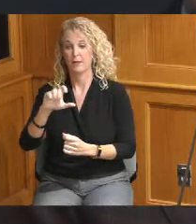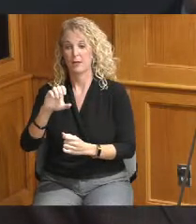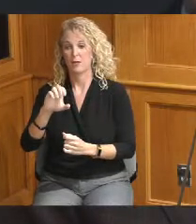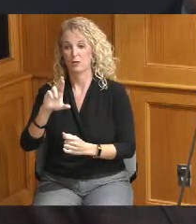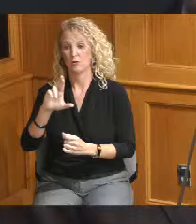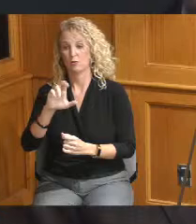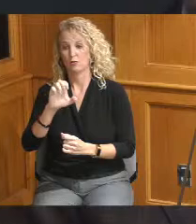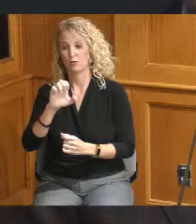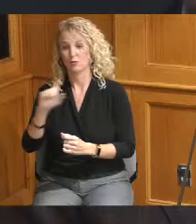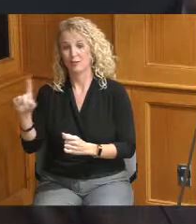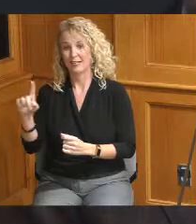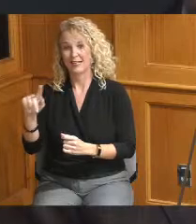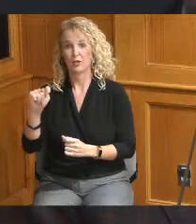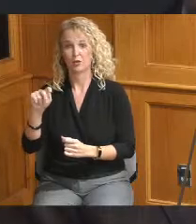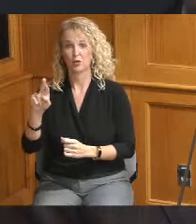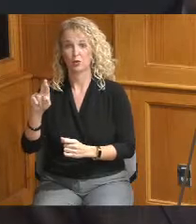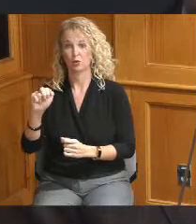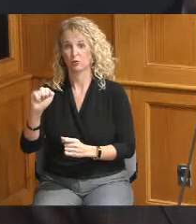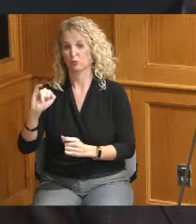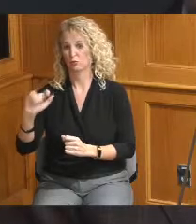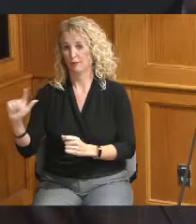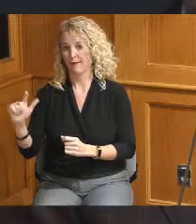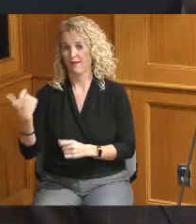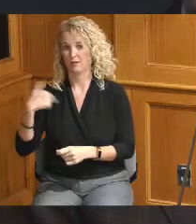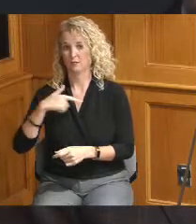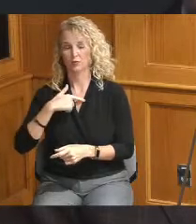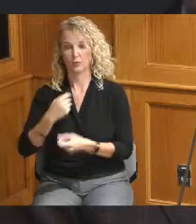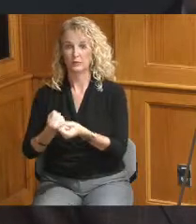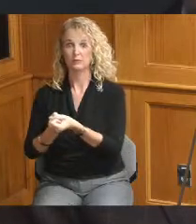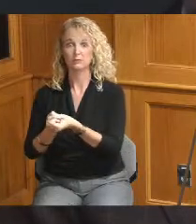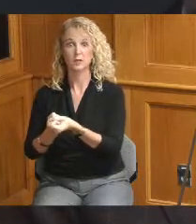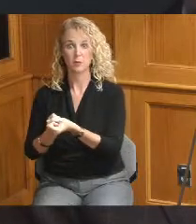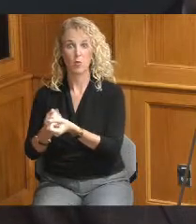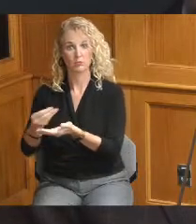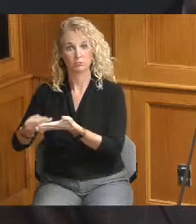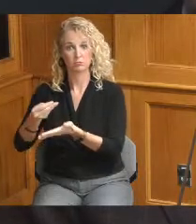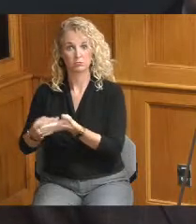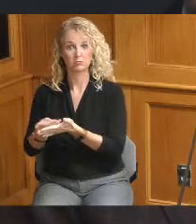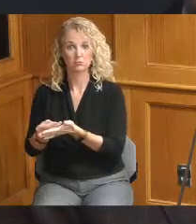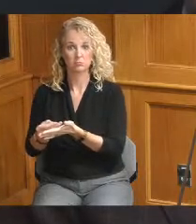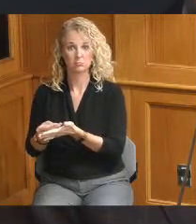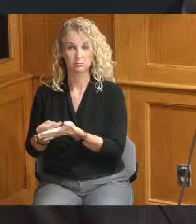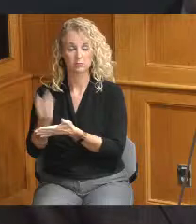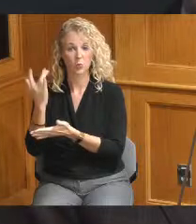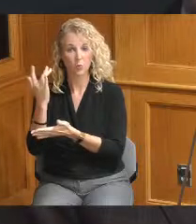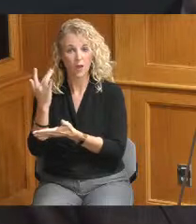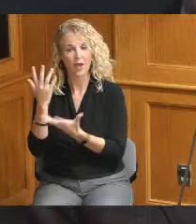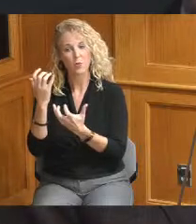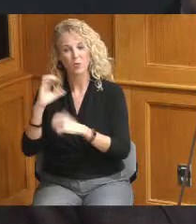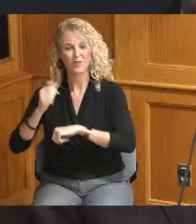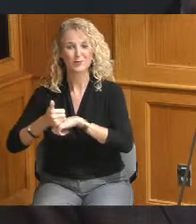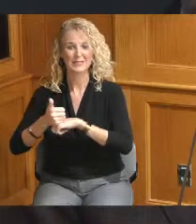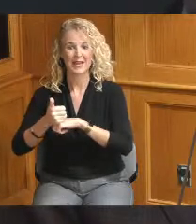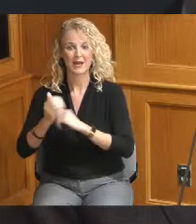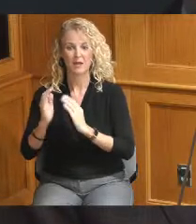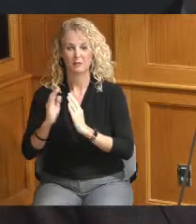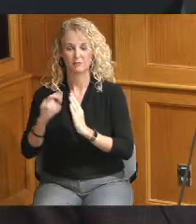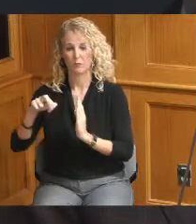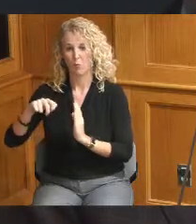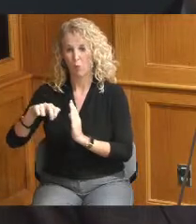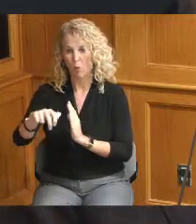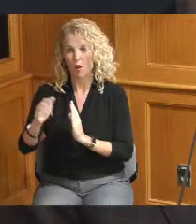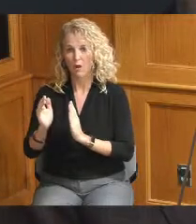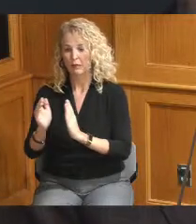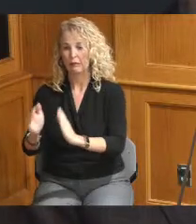is something that we've invested in or are investing in, trying to create trails in communities that have not seen